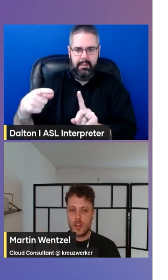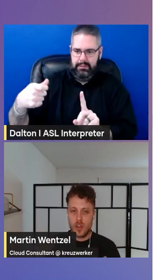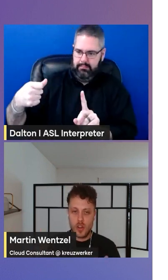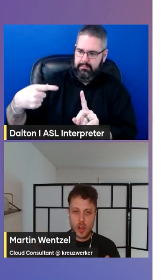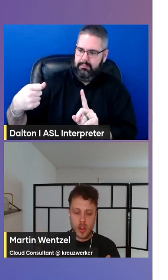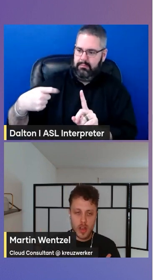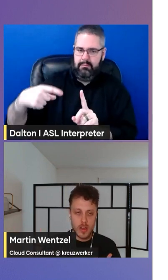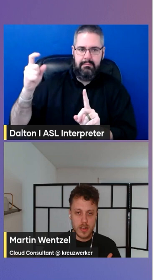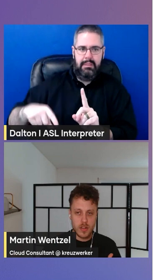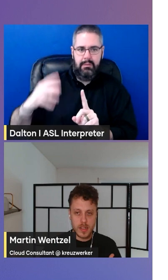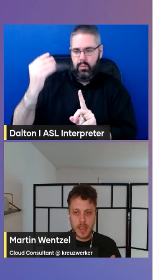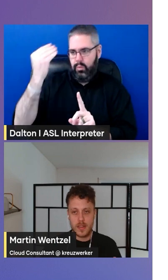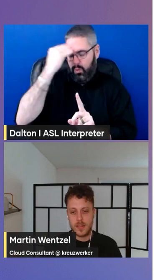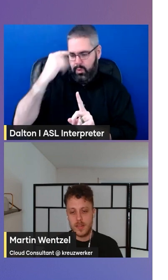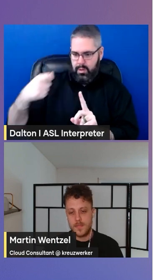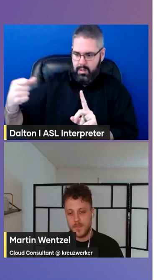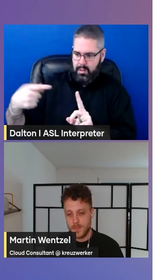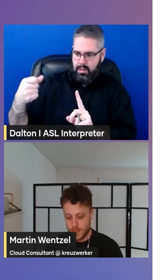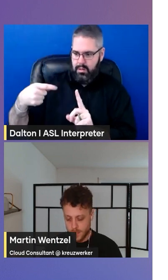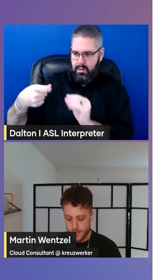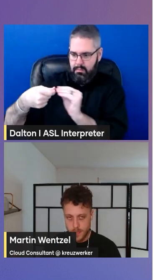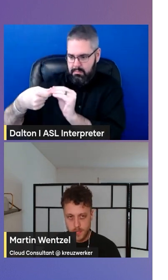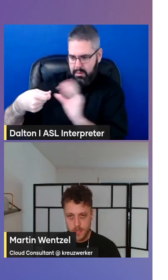these containers.